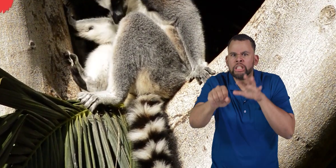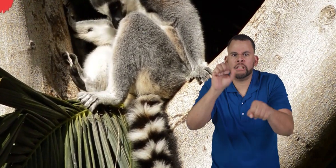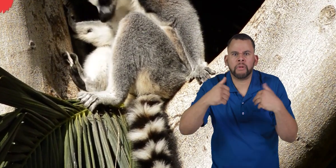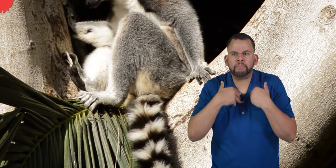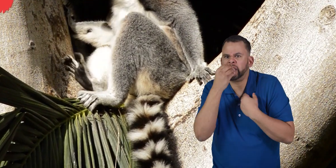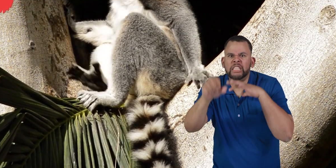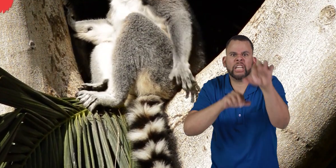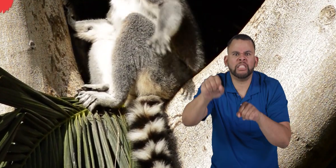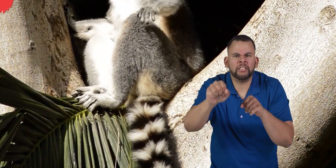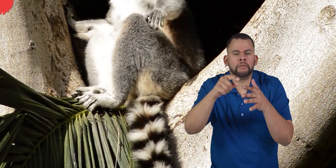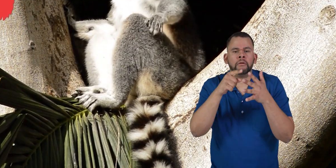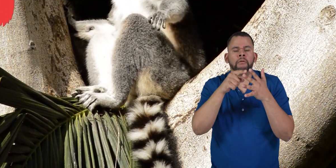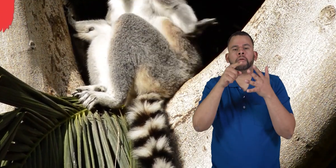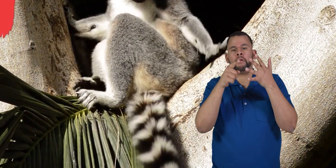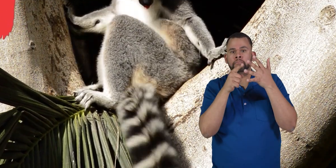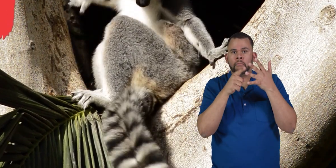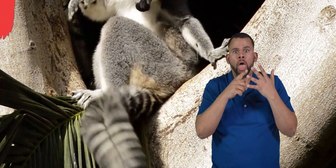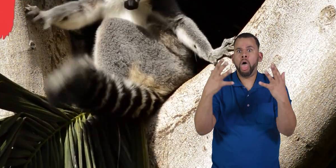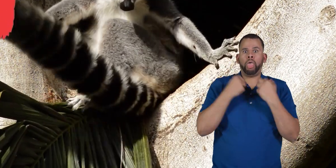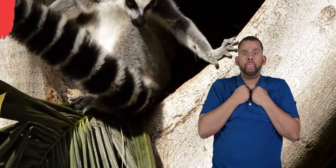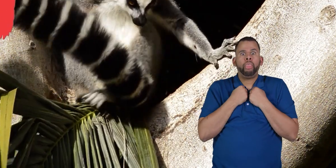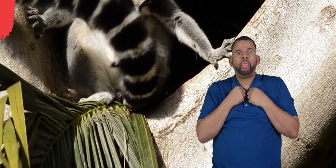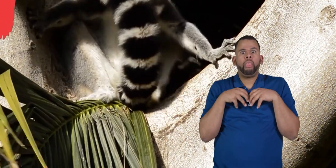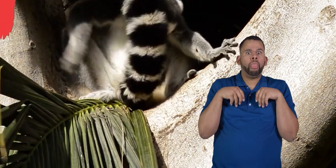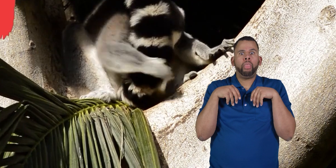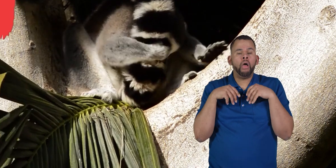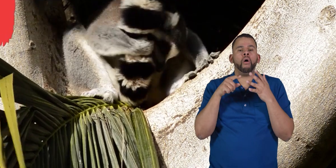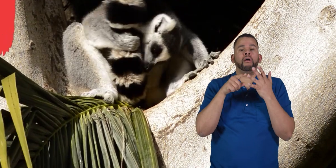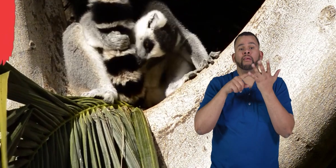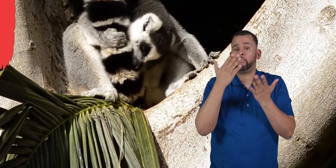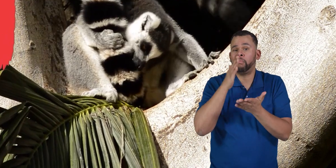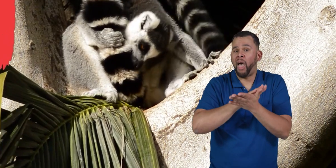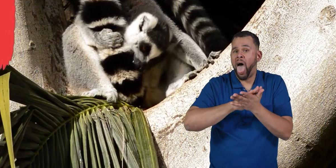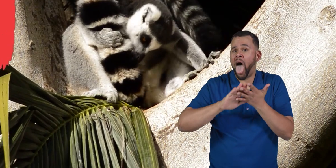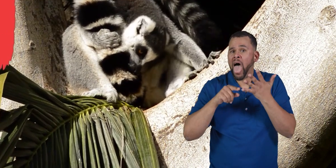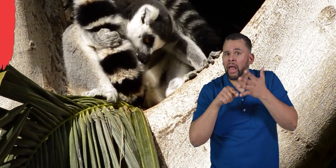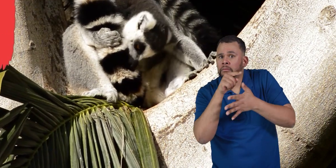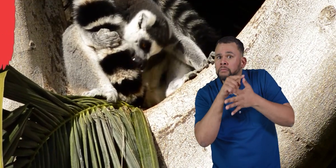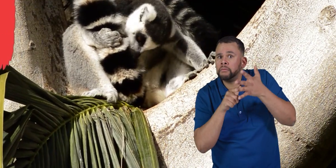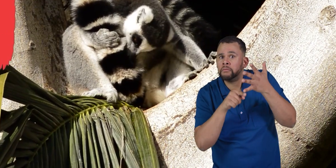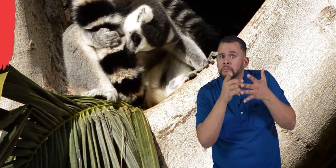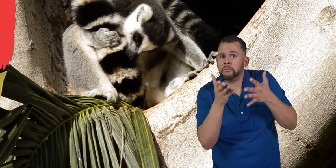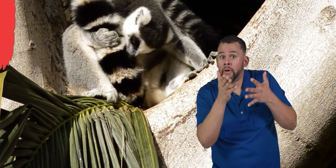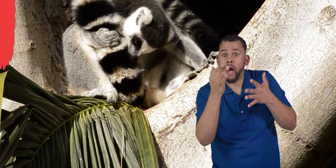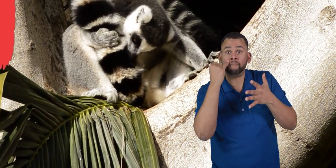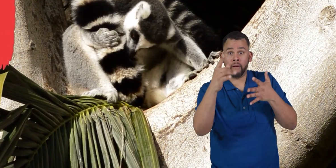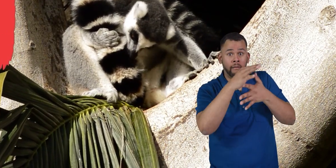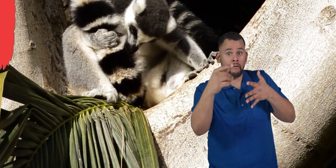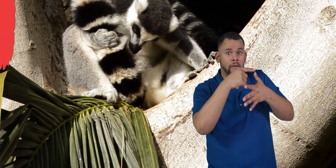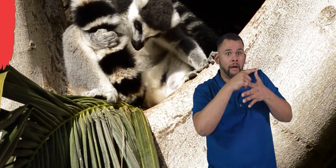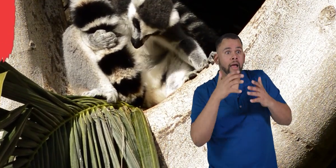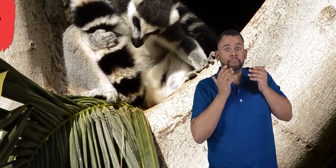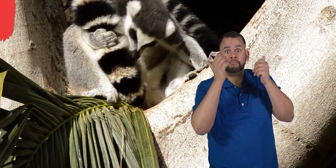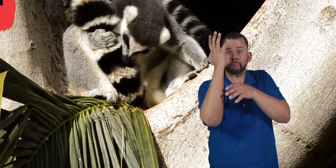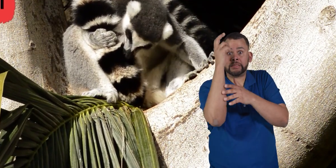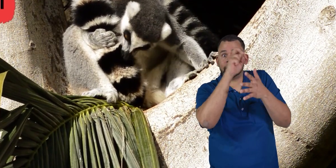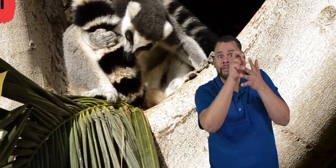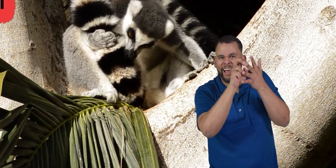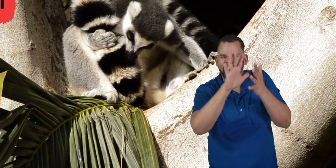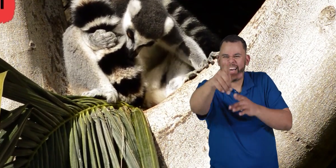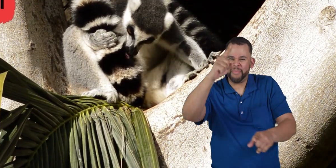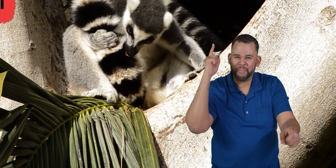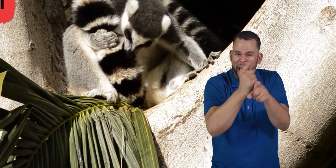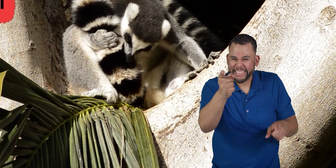predator d captive e bland if you said a